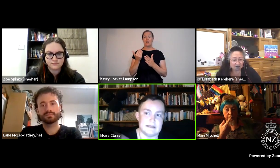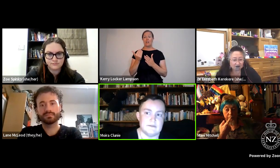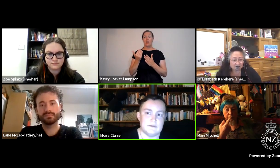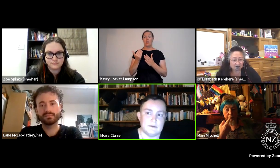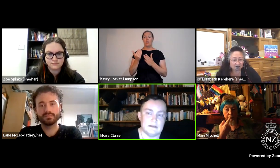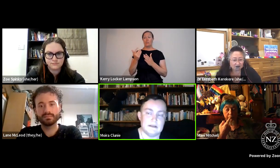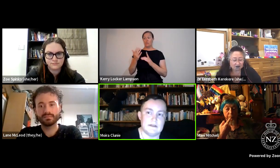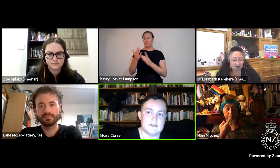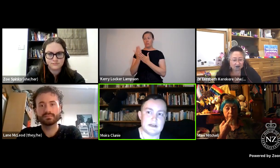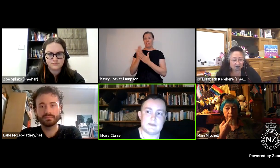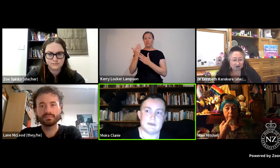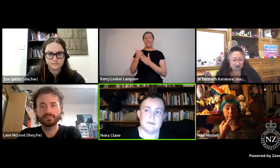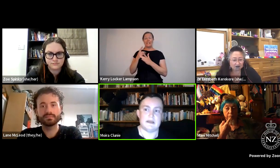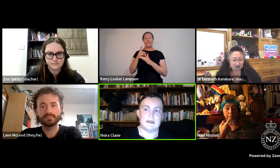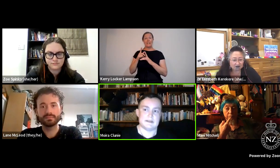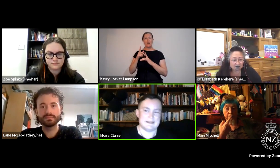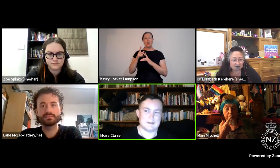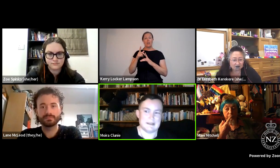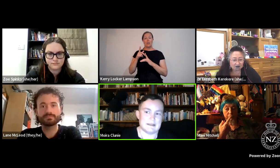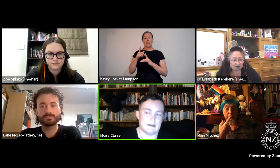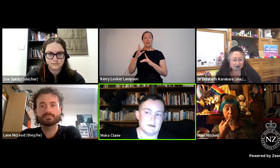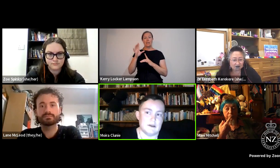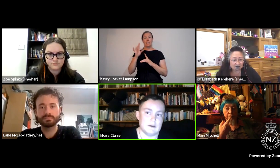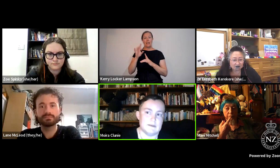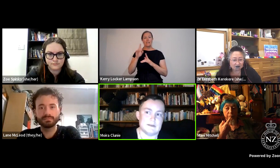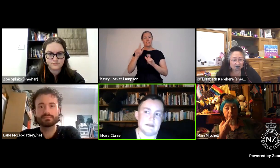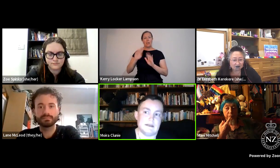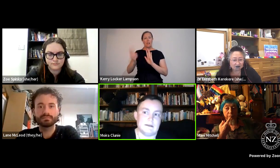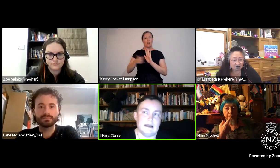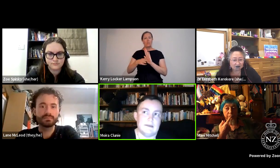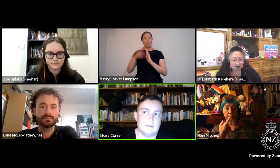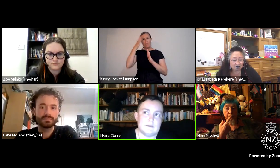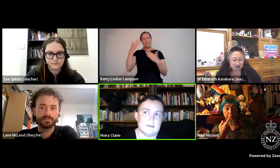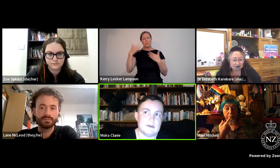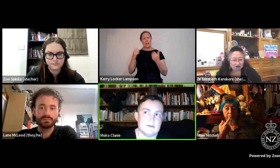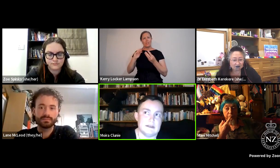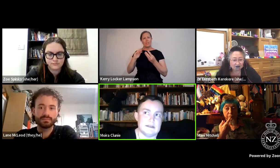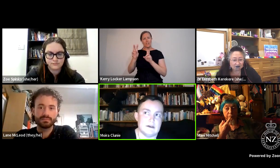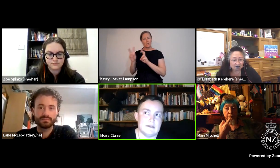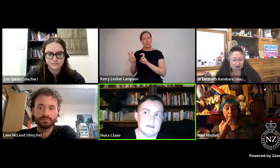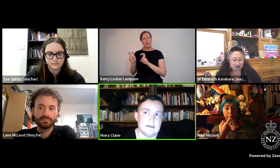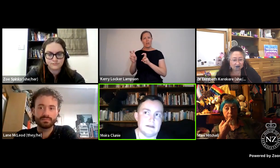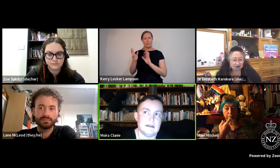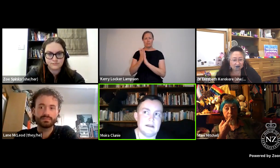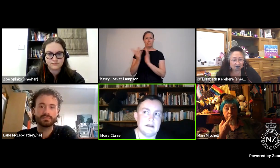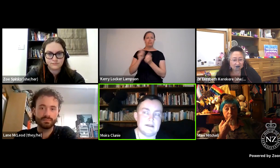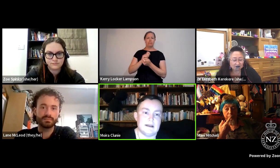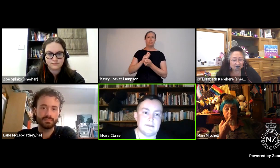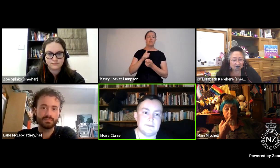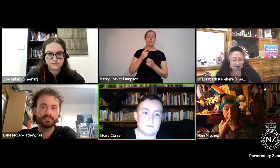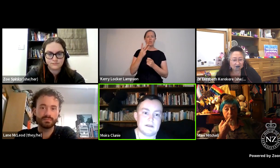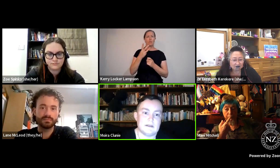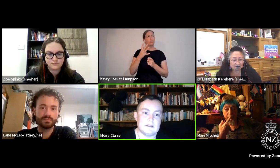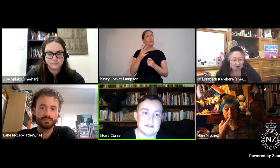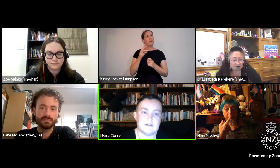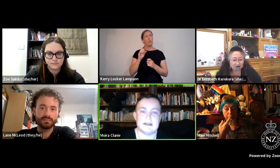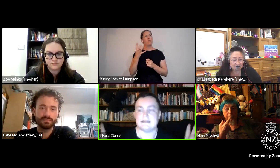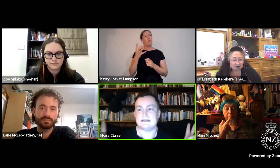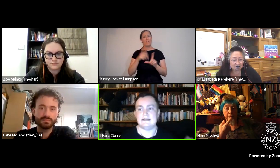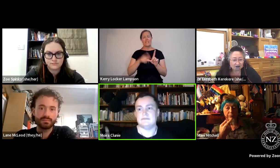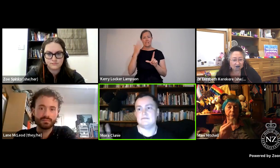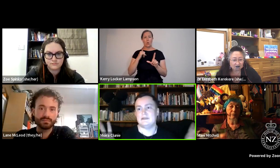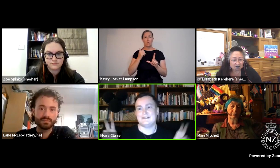more recent for trans people. That process is really still ongoing. It was only, was it 3 or 4 years ago that that